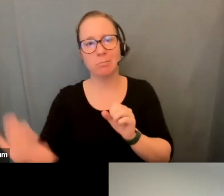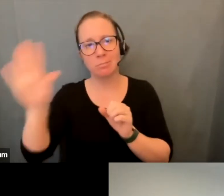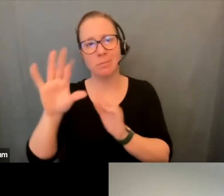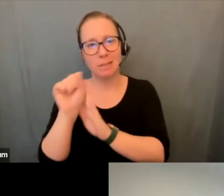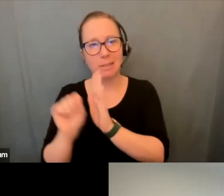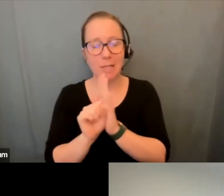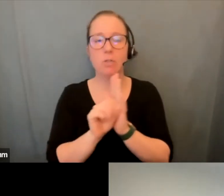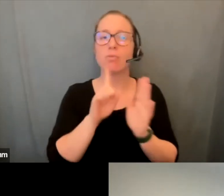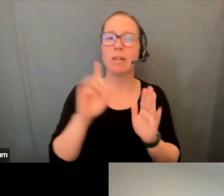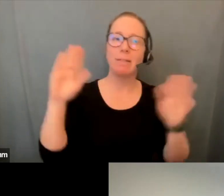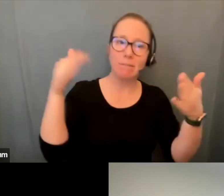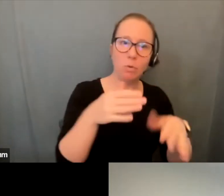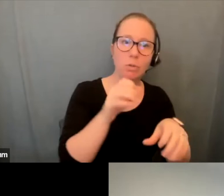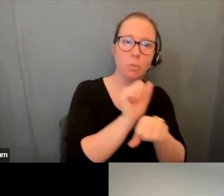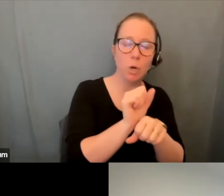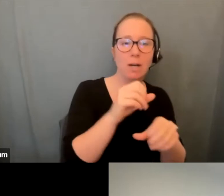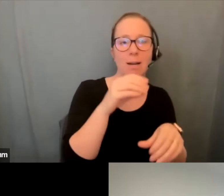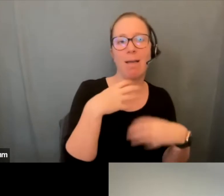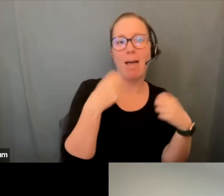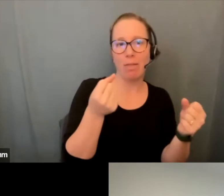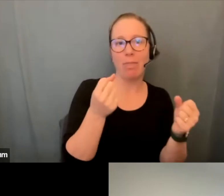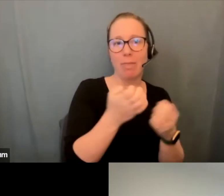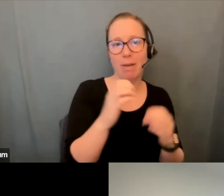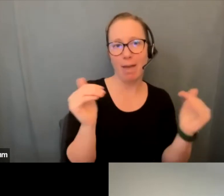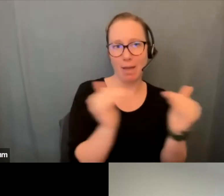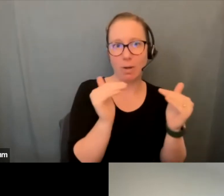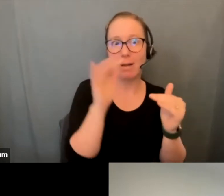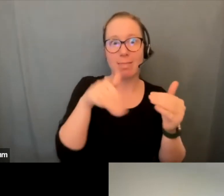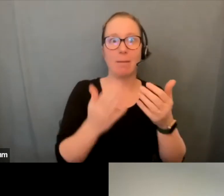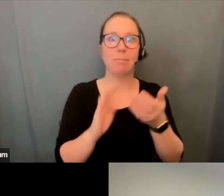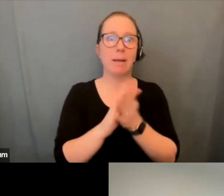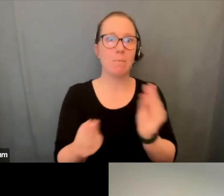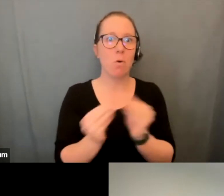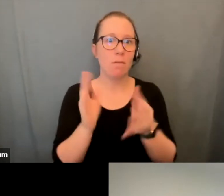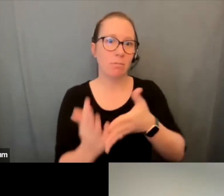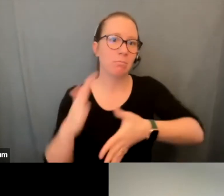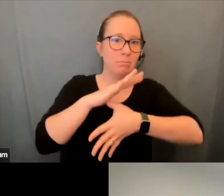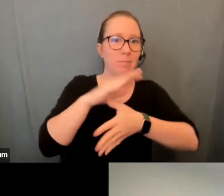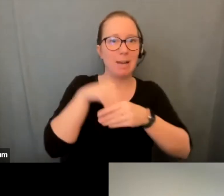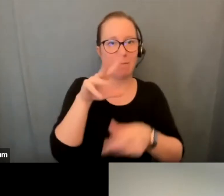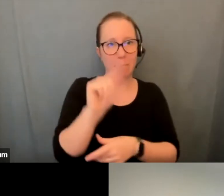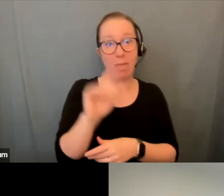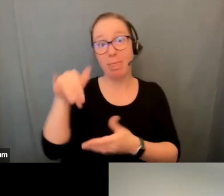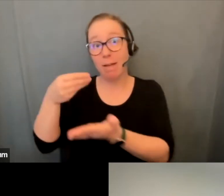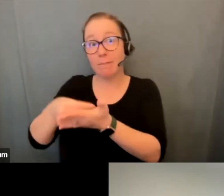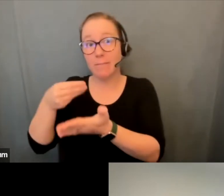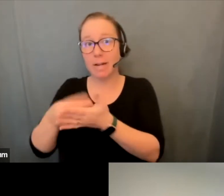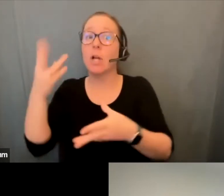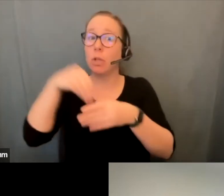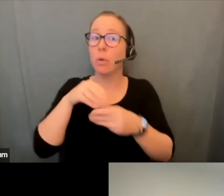health equity, to make that a priority across Vermont. And so that funding includes a learning